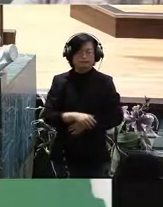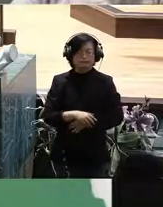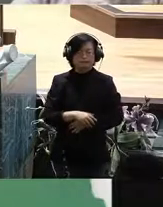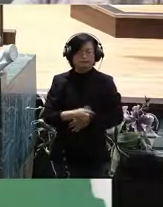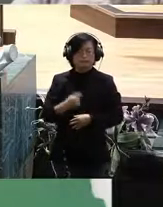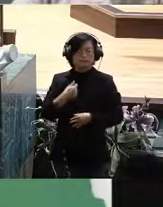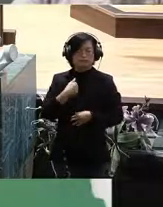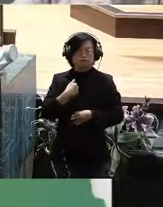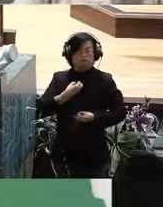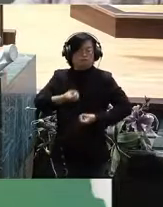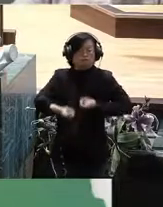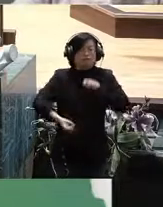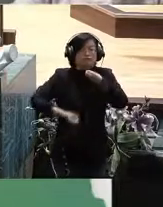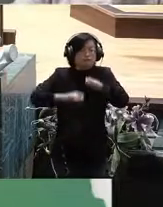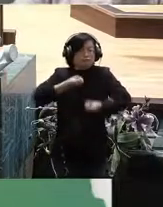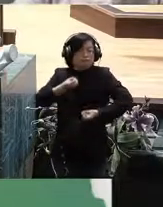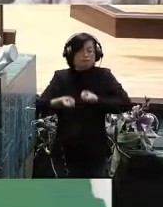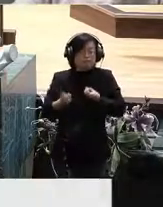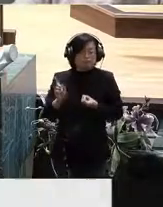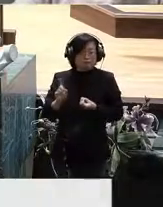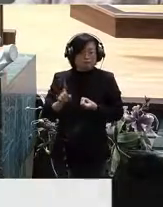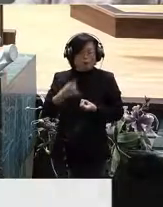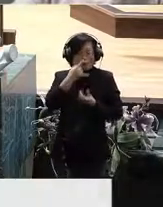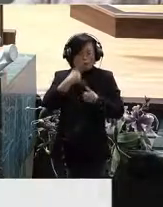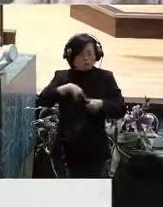in this area specifically.